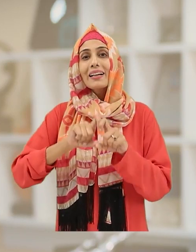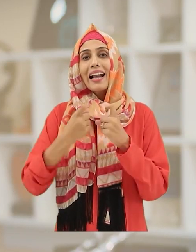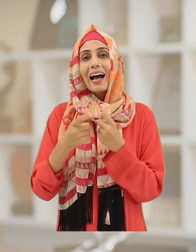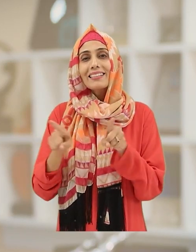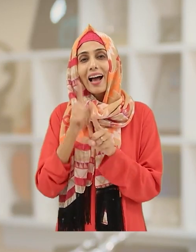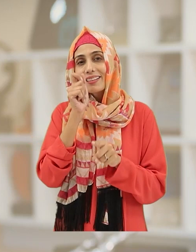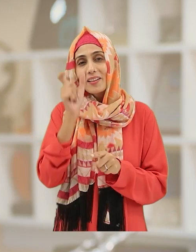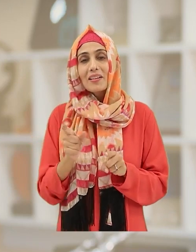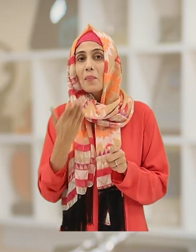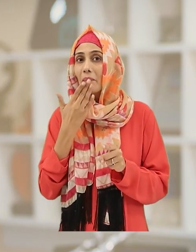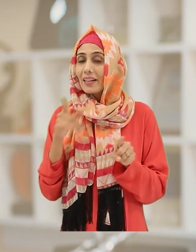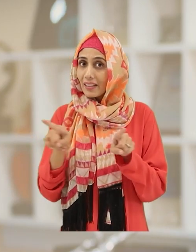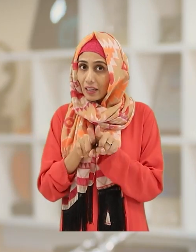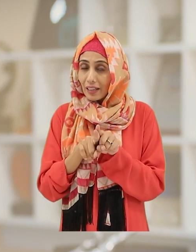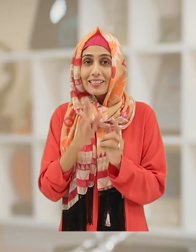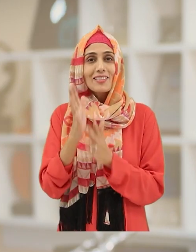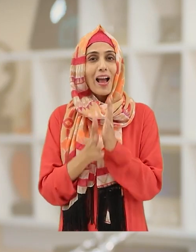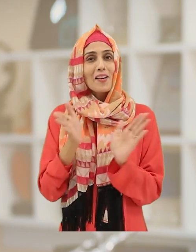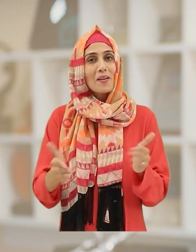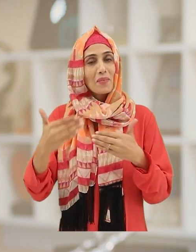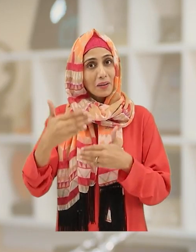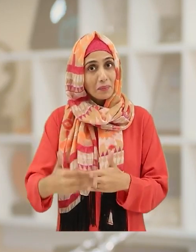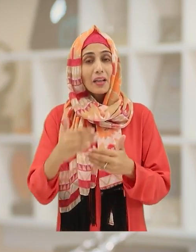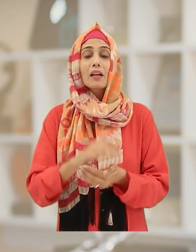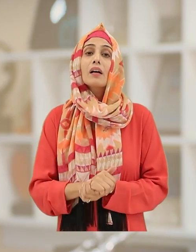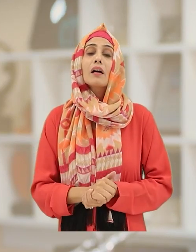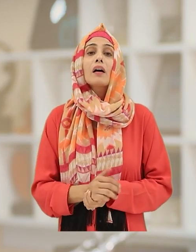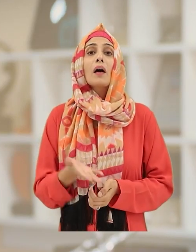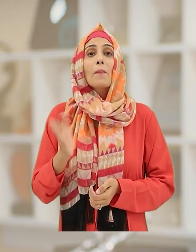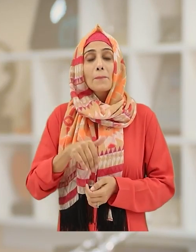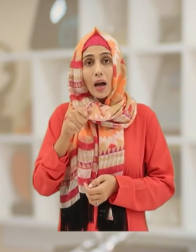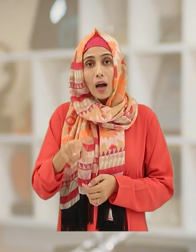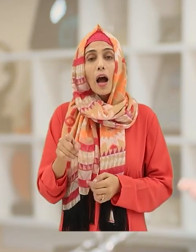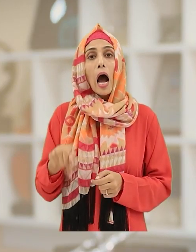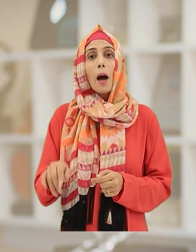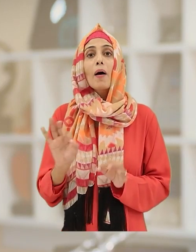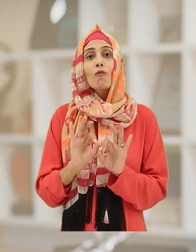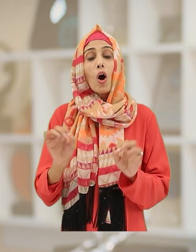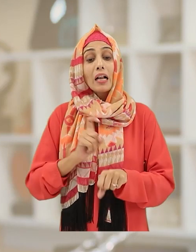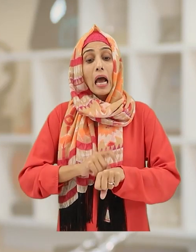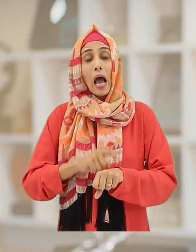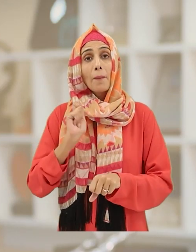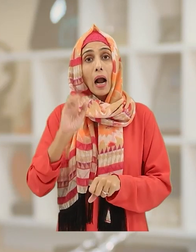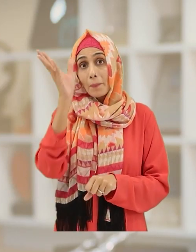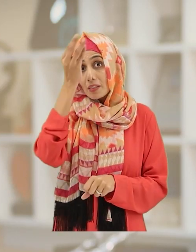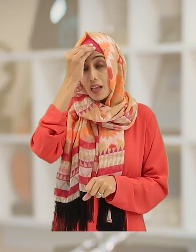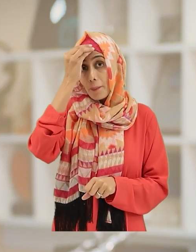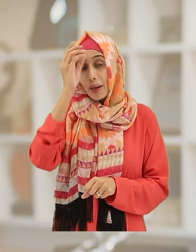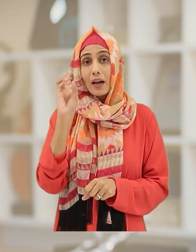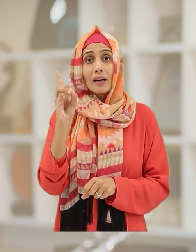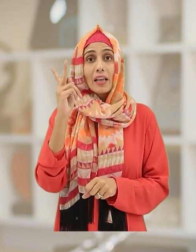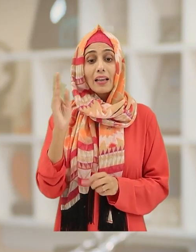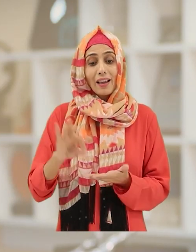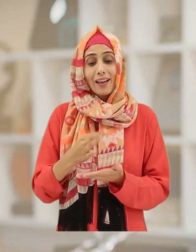her fellow students who's working in the sign language department, and she's now working full-time managing the handicrafts, the Dastakhat